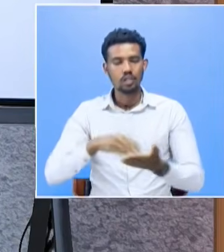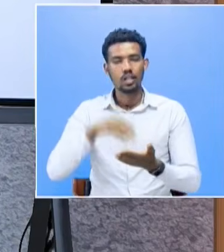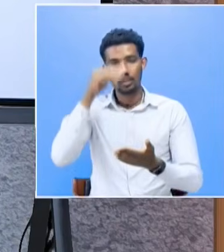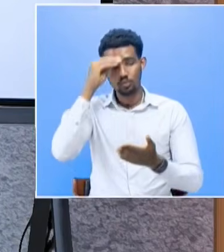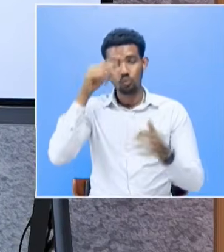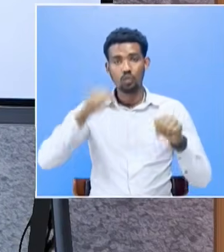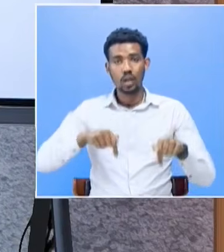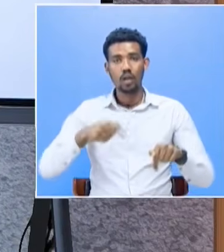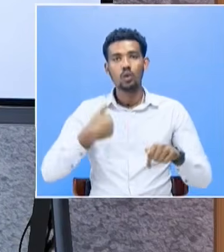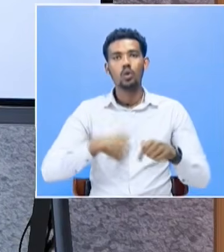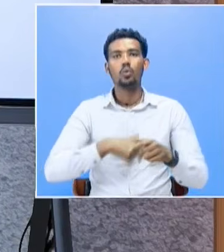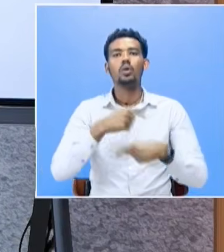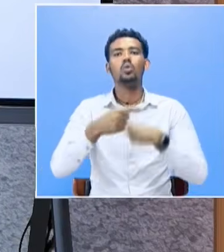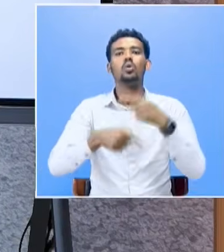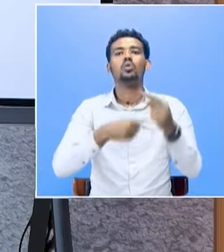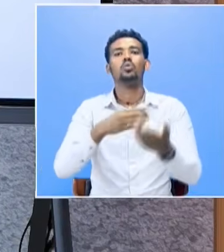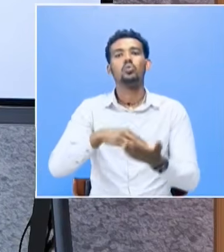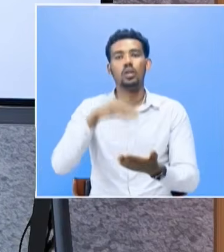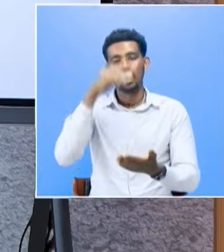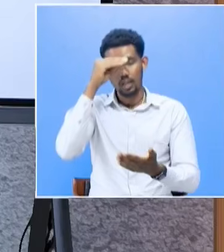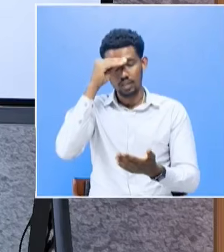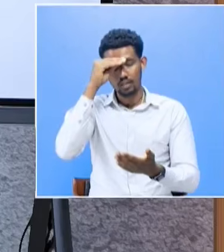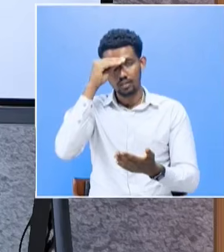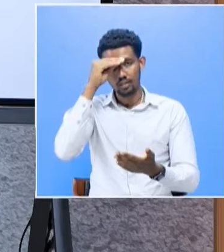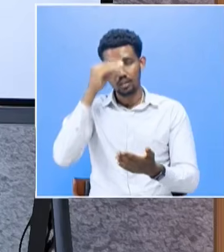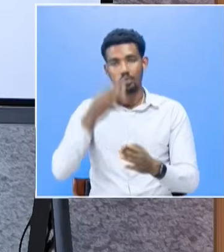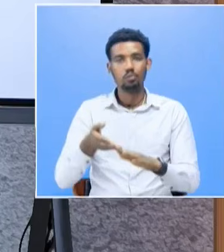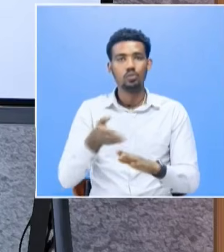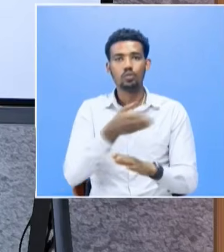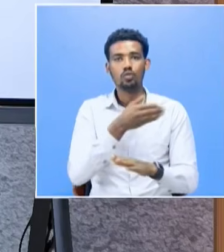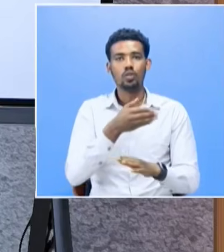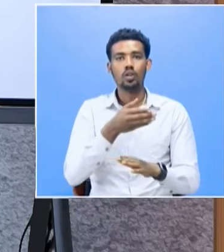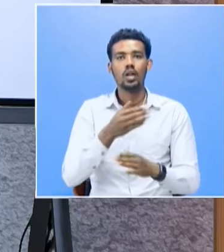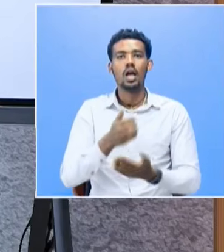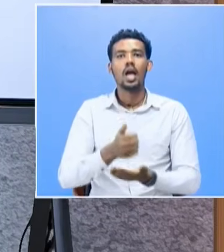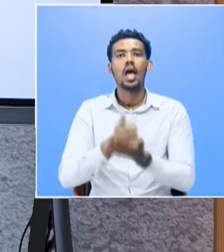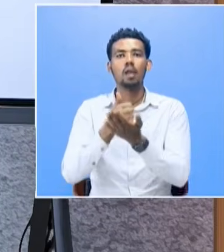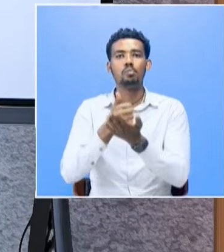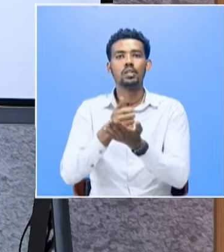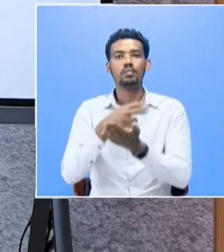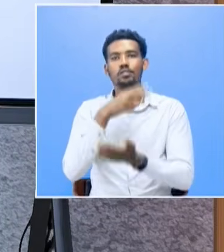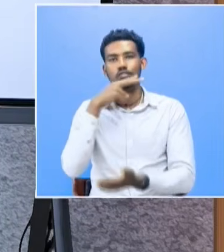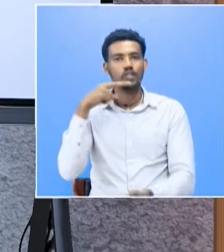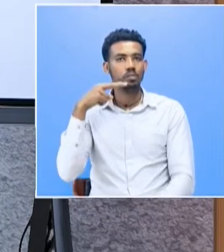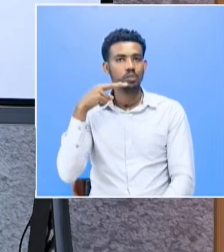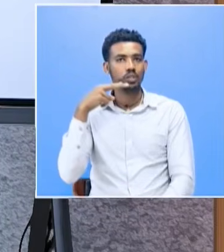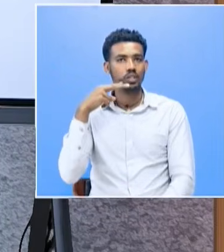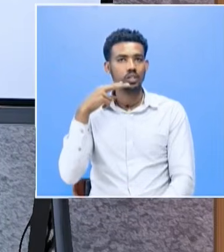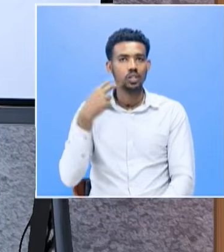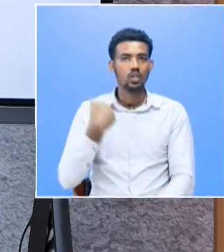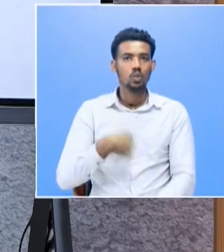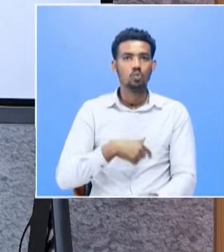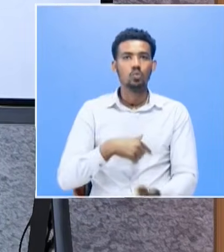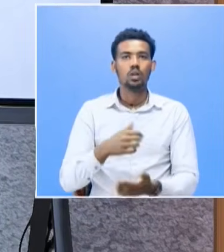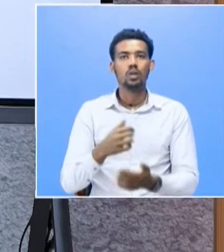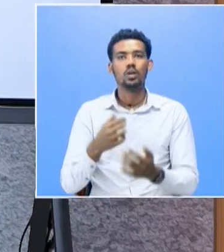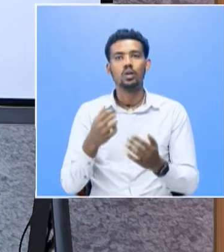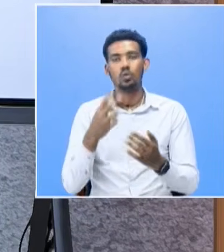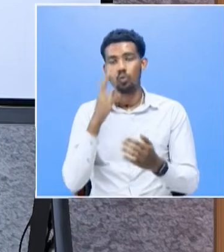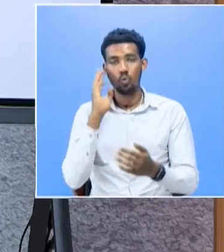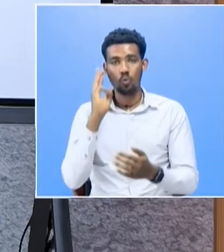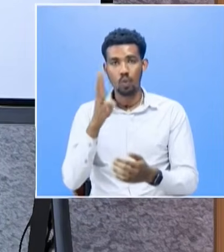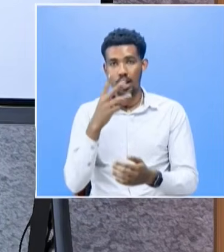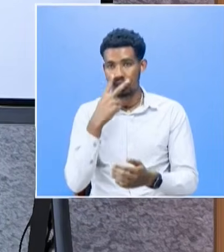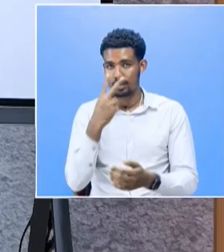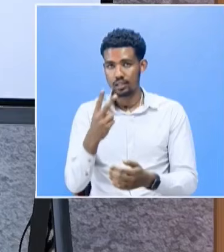learn about, as I was mentioned before, helping verbs. We will see what is helping verb